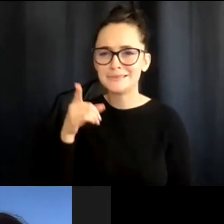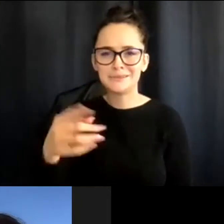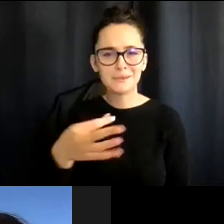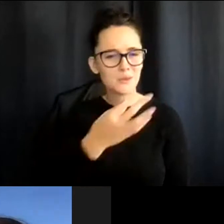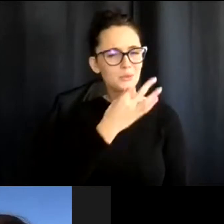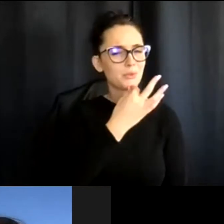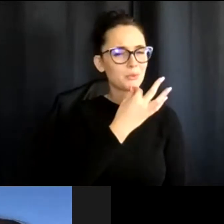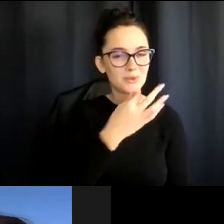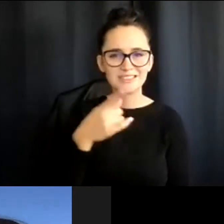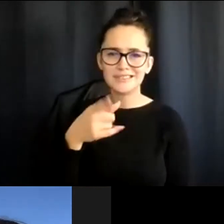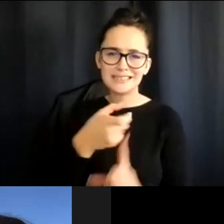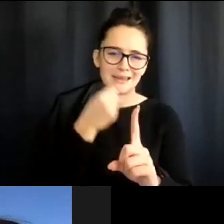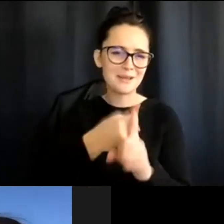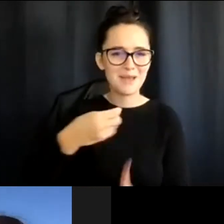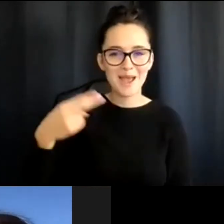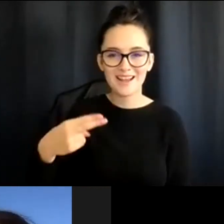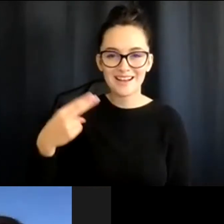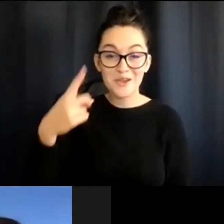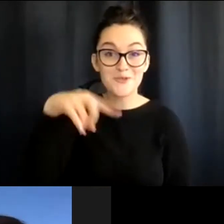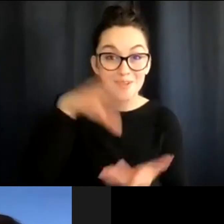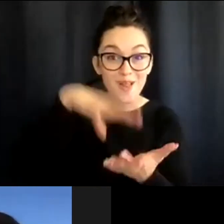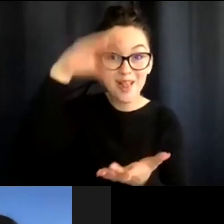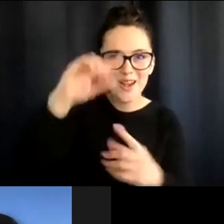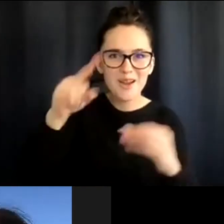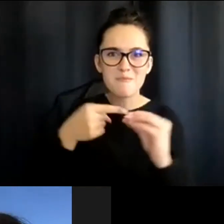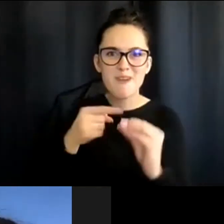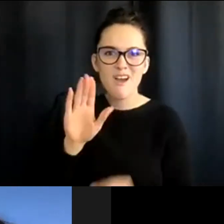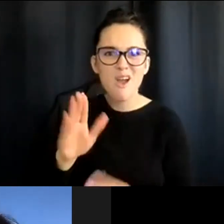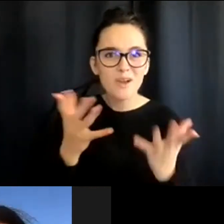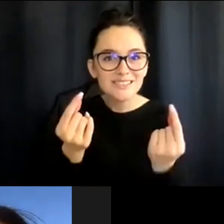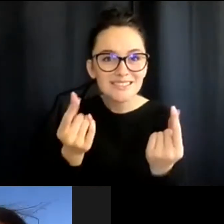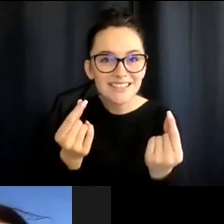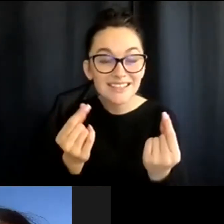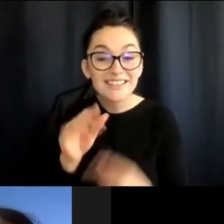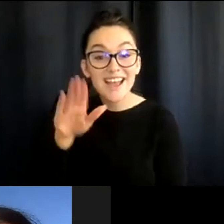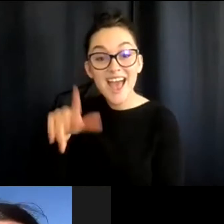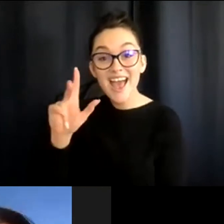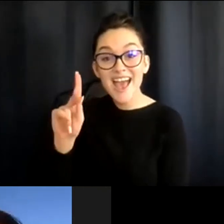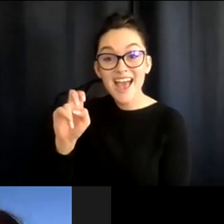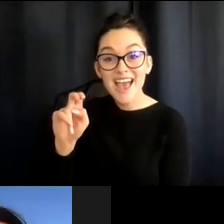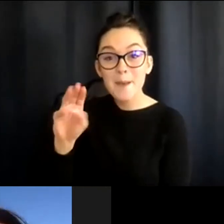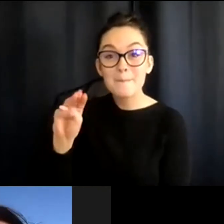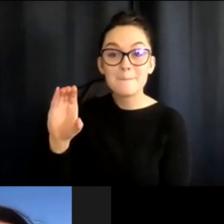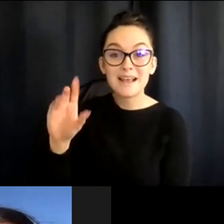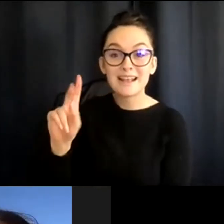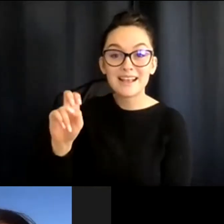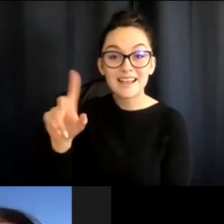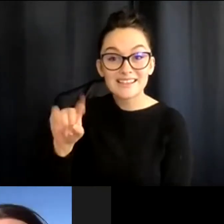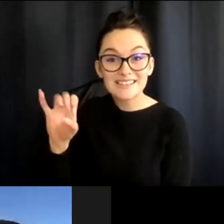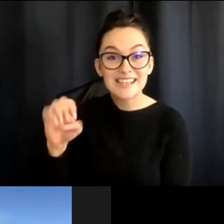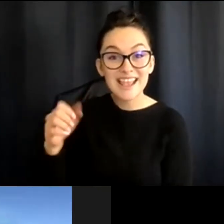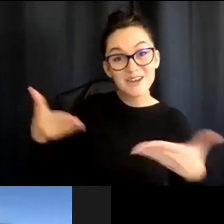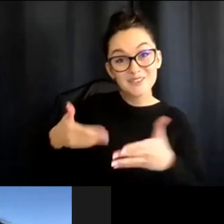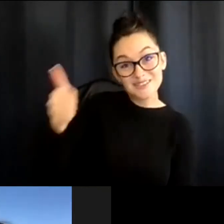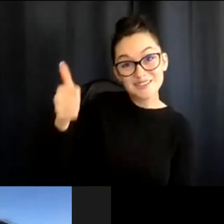learn all about her and what she does today. And Miss Mackenzie, introduce yourself. Tell us what's going on. What are you seeing?